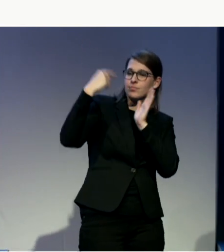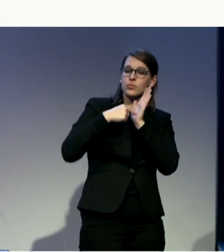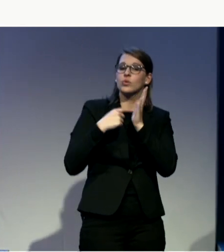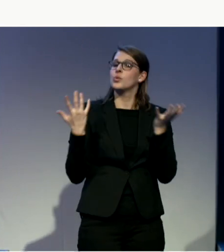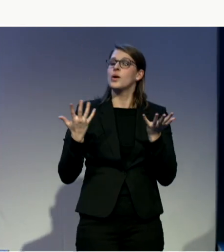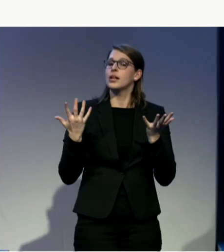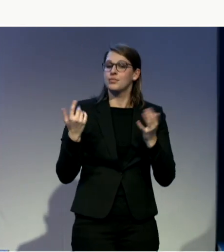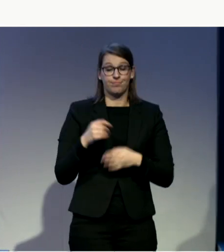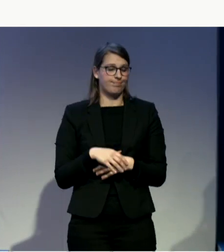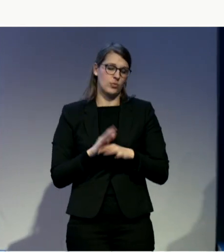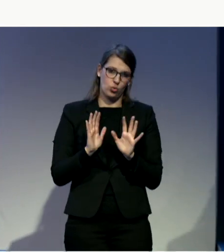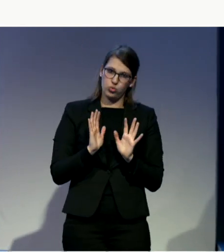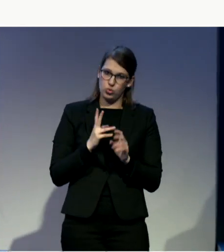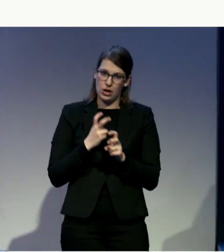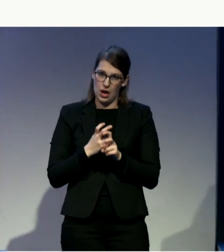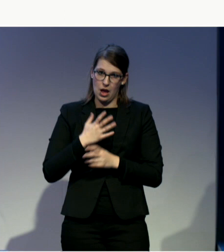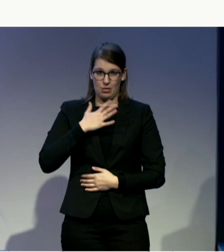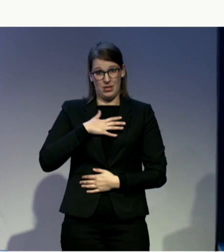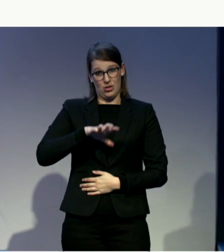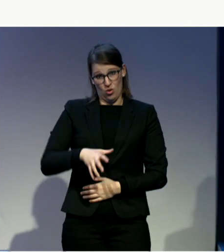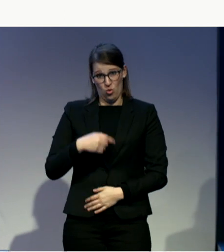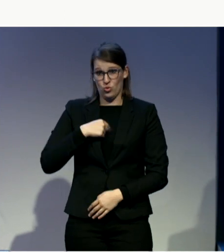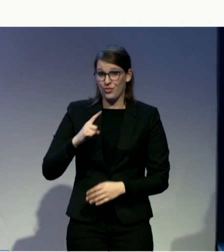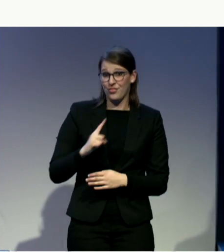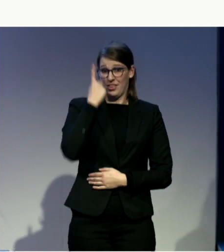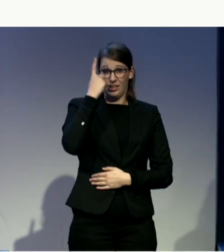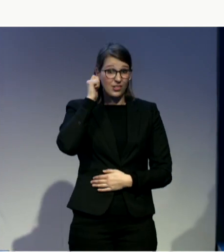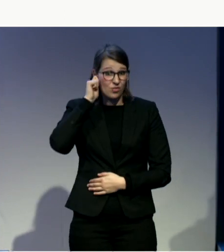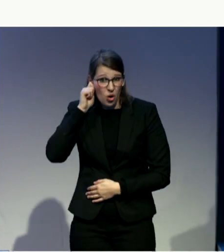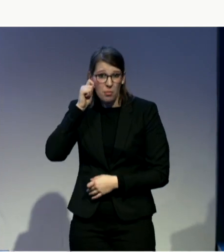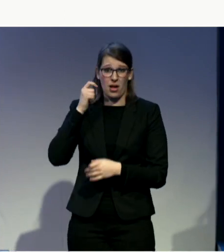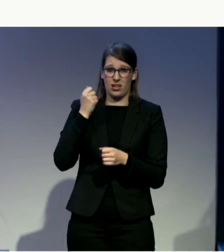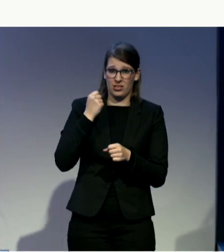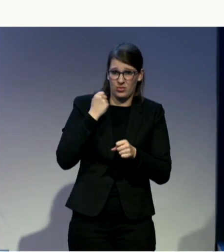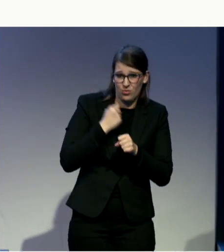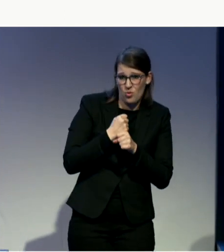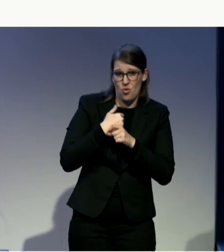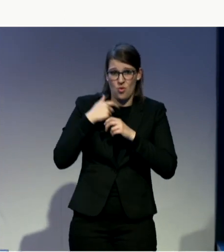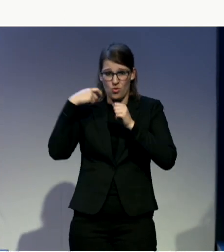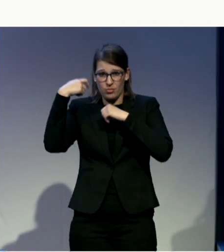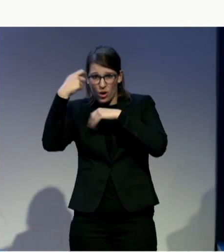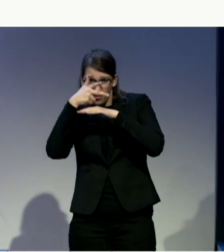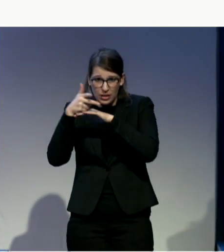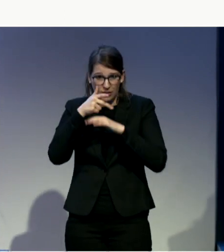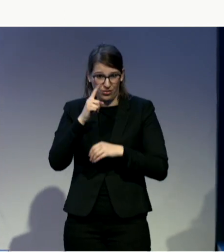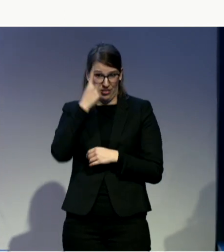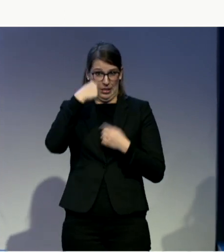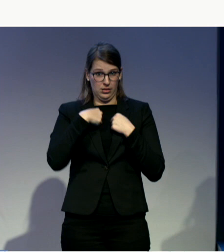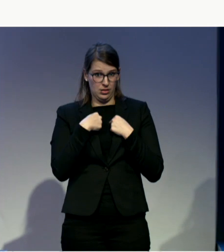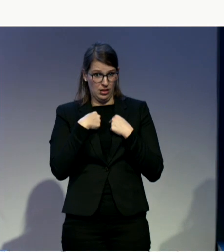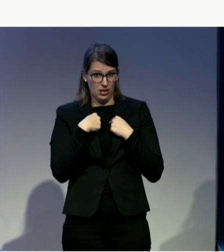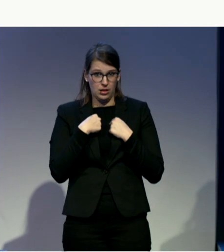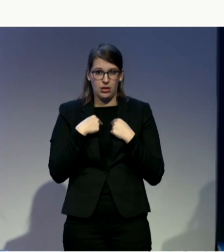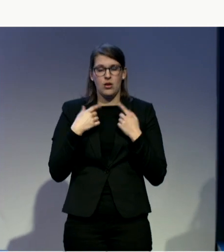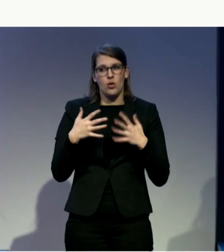director, not the first female with a disability, but first female director. So I've gone through all the challenges, but what is nice is I've created